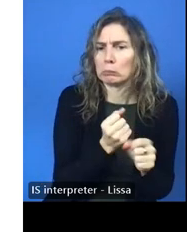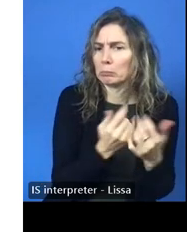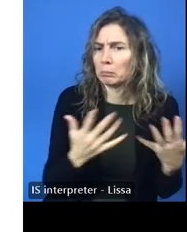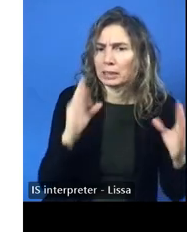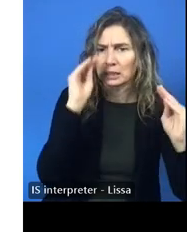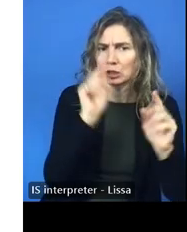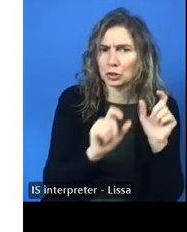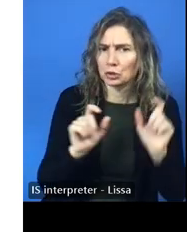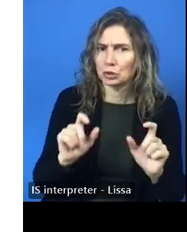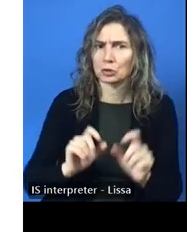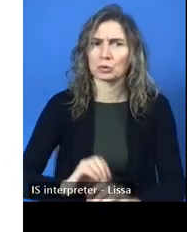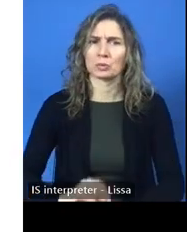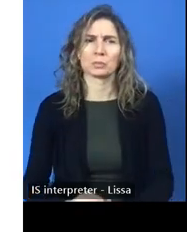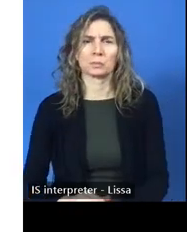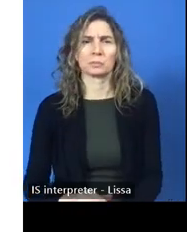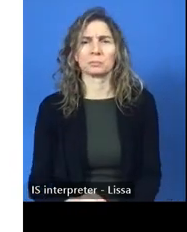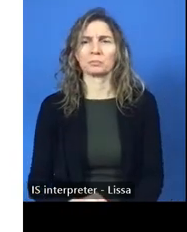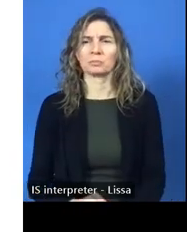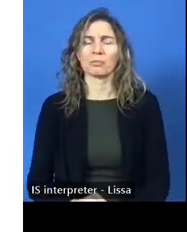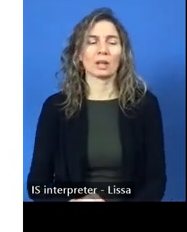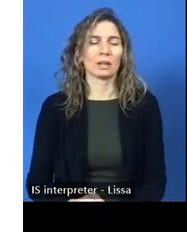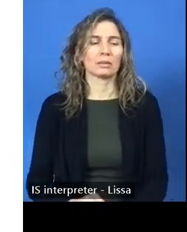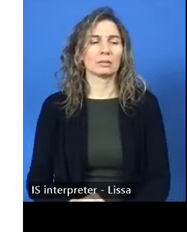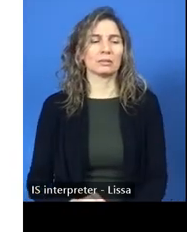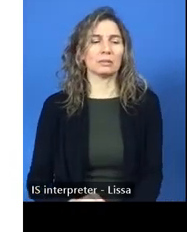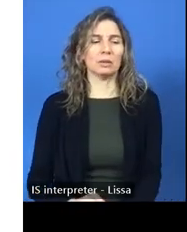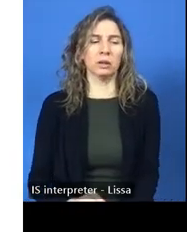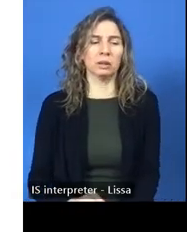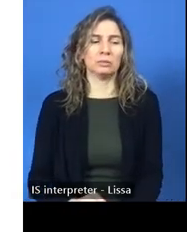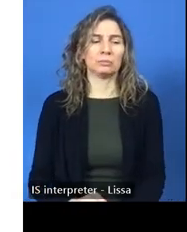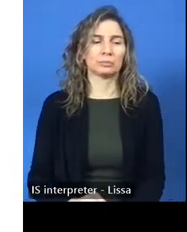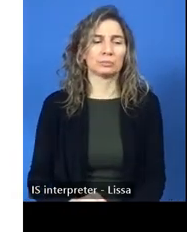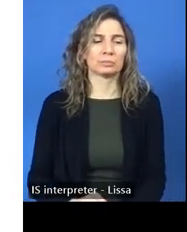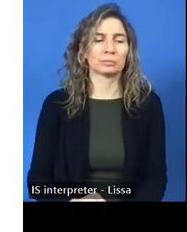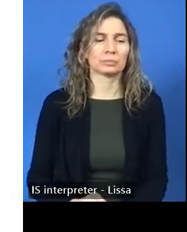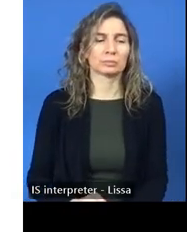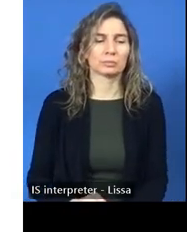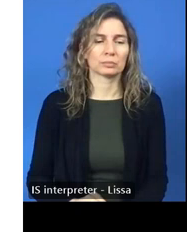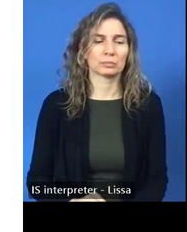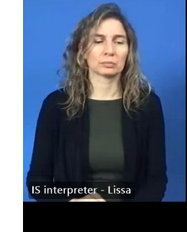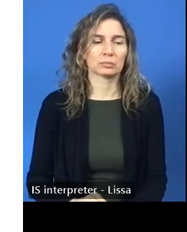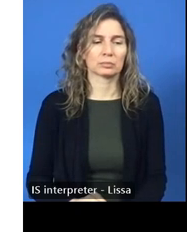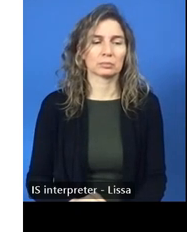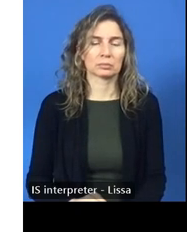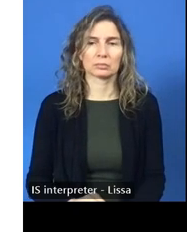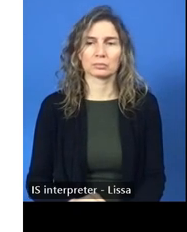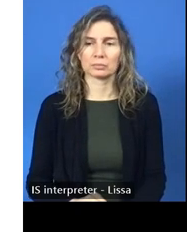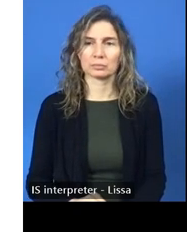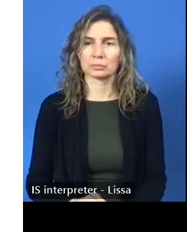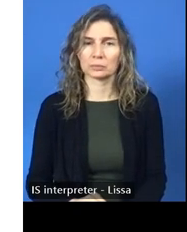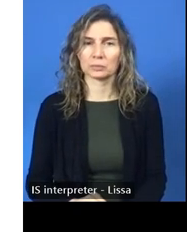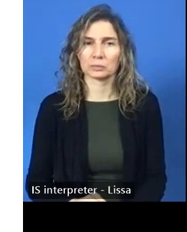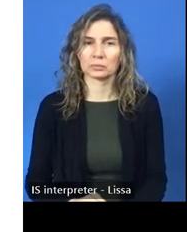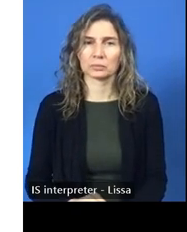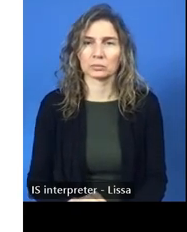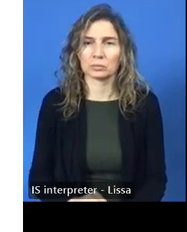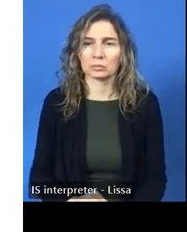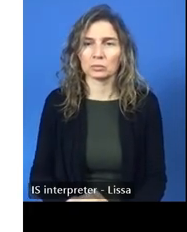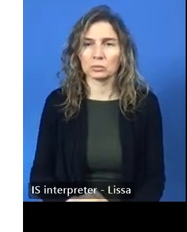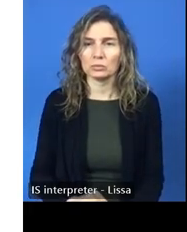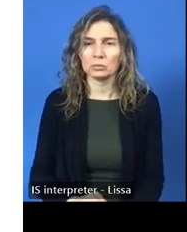please. Next slide, please. Yes. And how this project is helped for